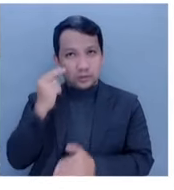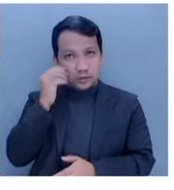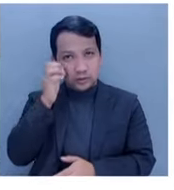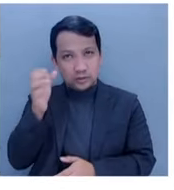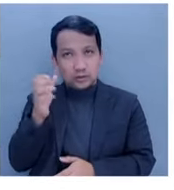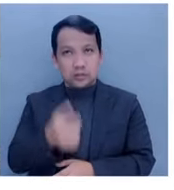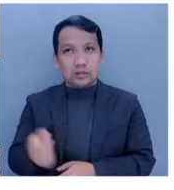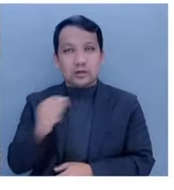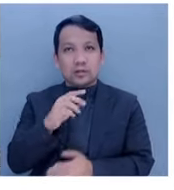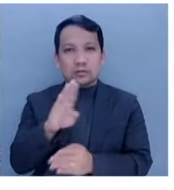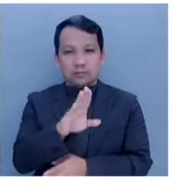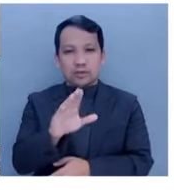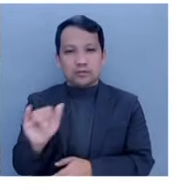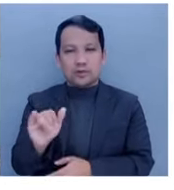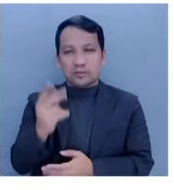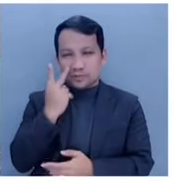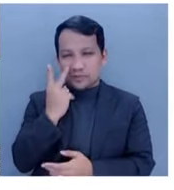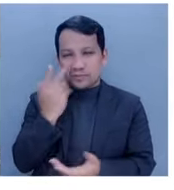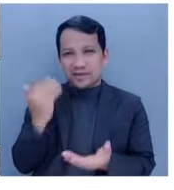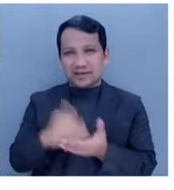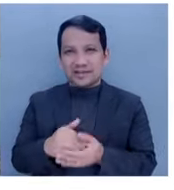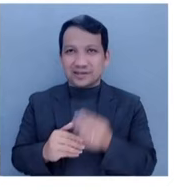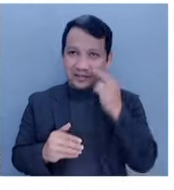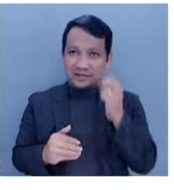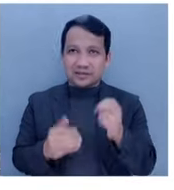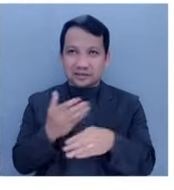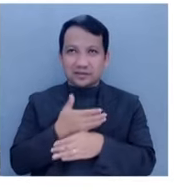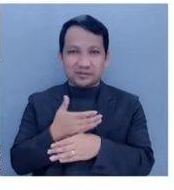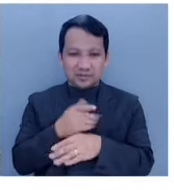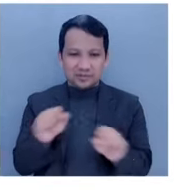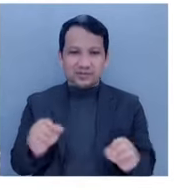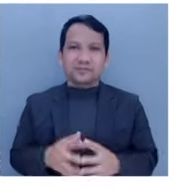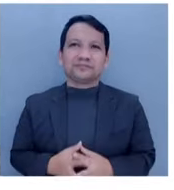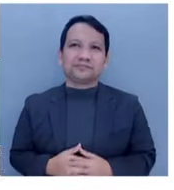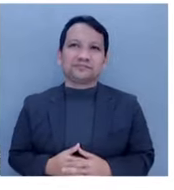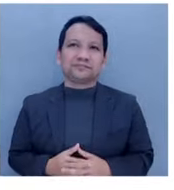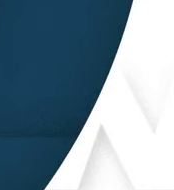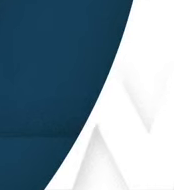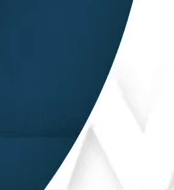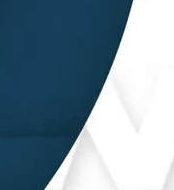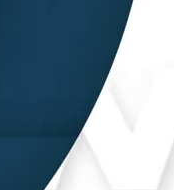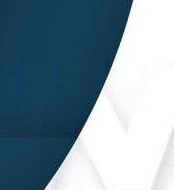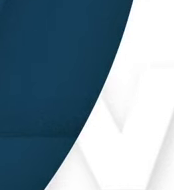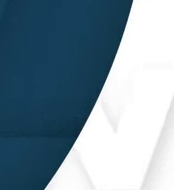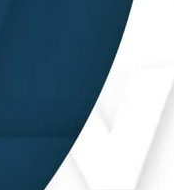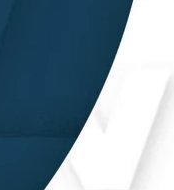of Bayan Muna. Nice to see you again, Nery. Take care and you keep safe. Thank you.